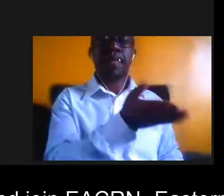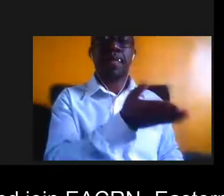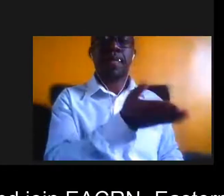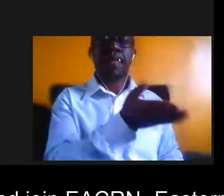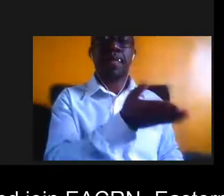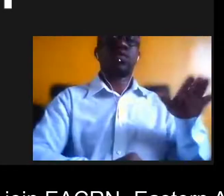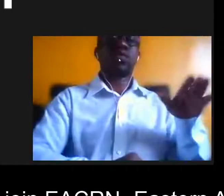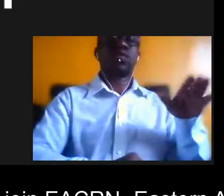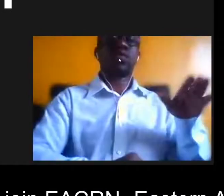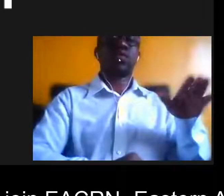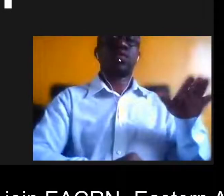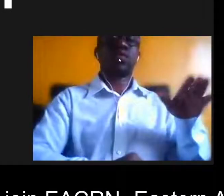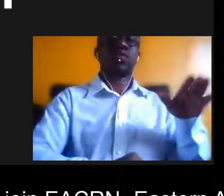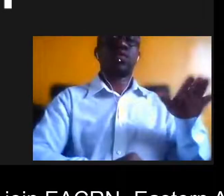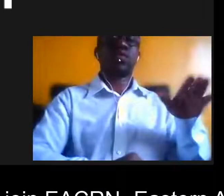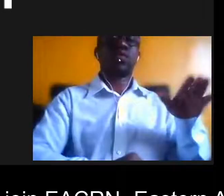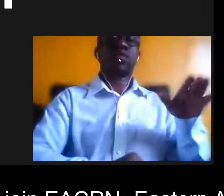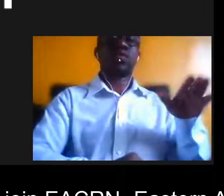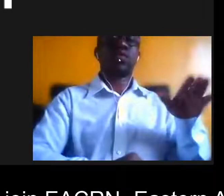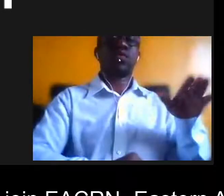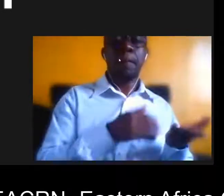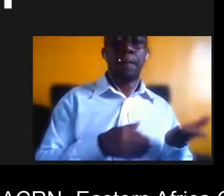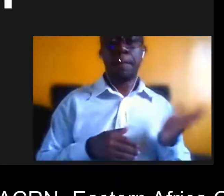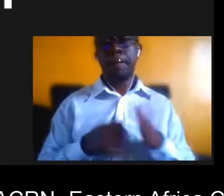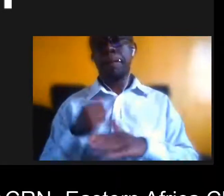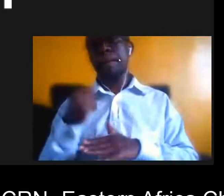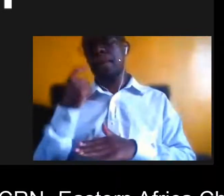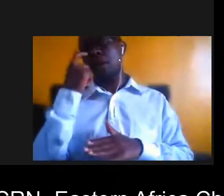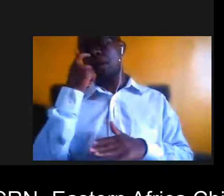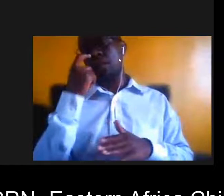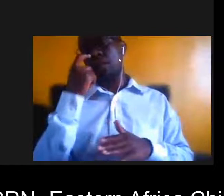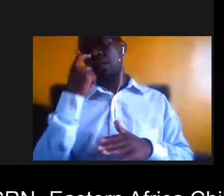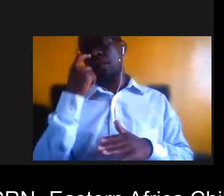supported in returning back home. We